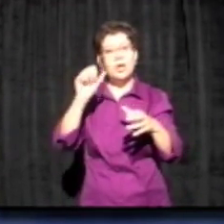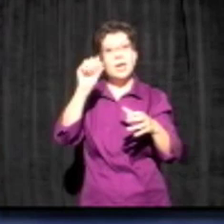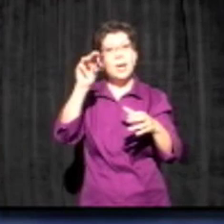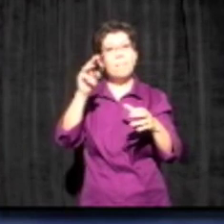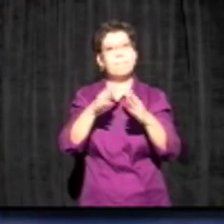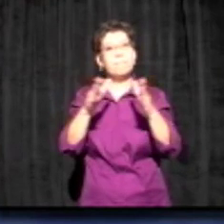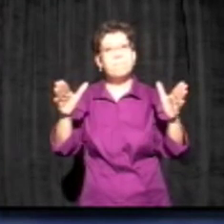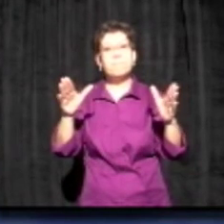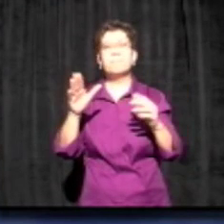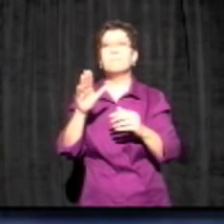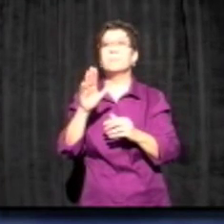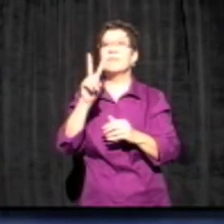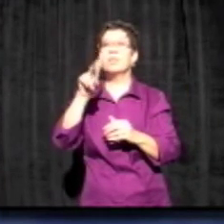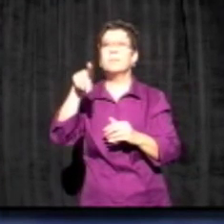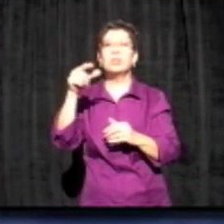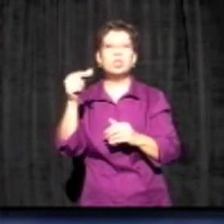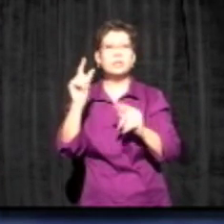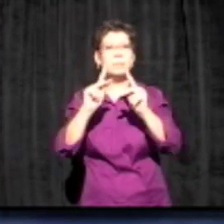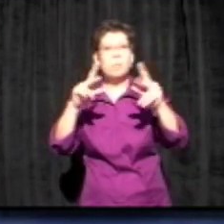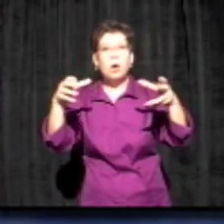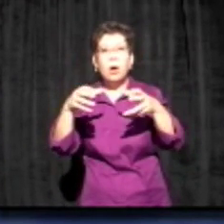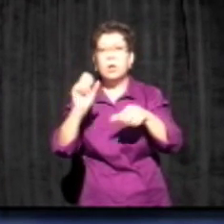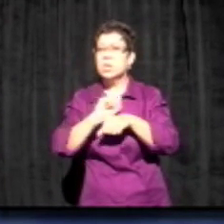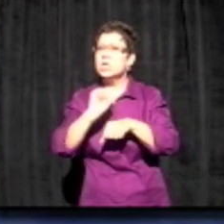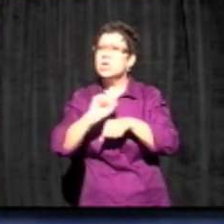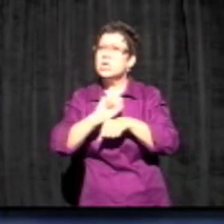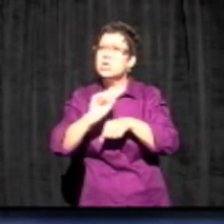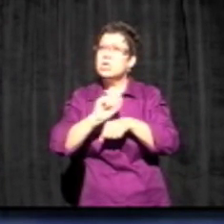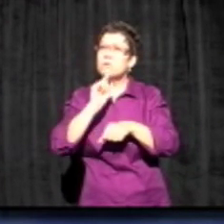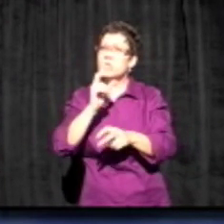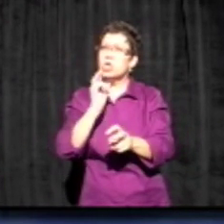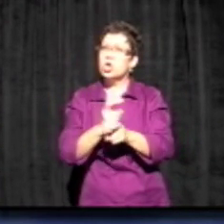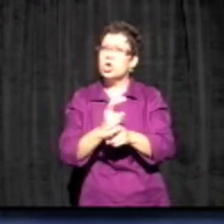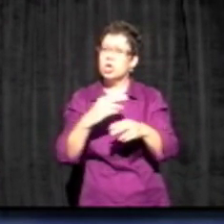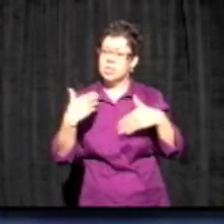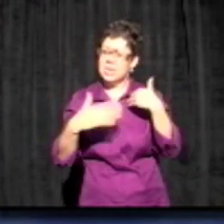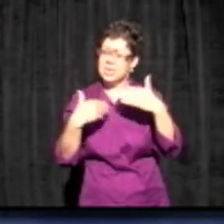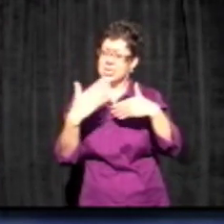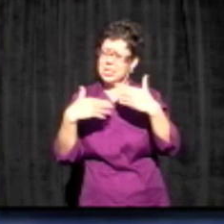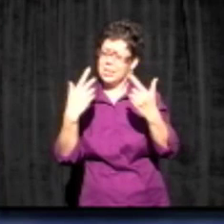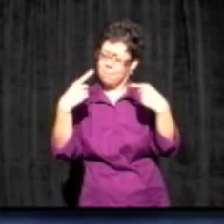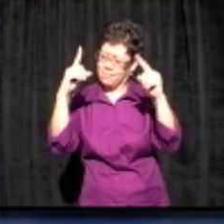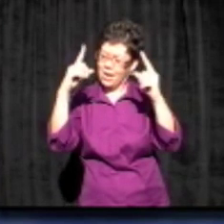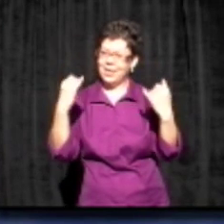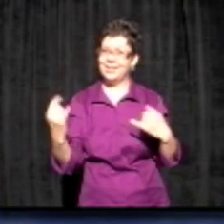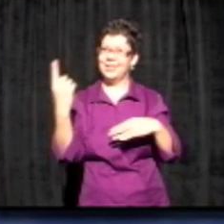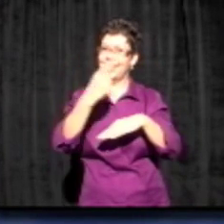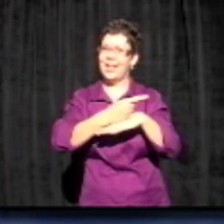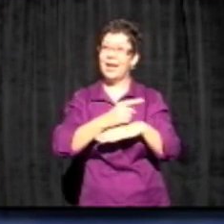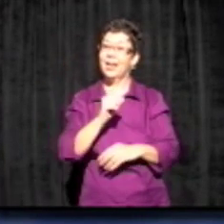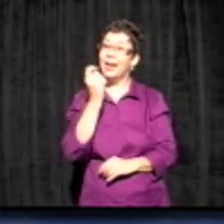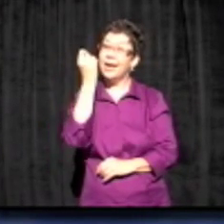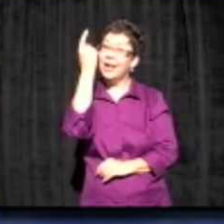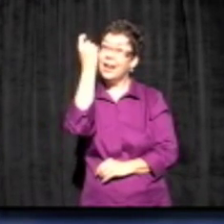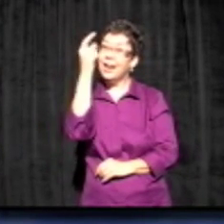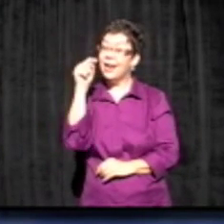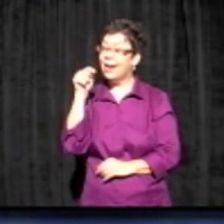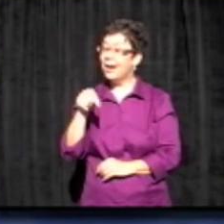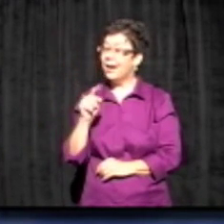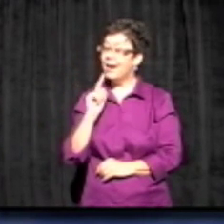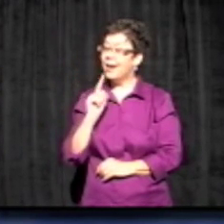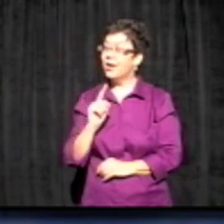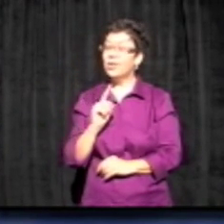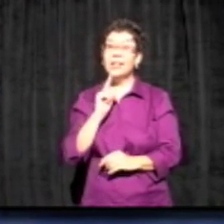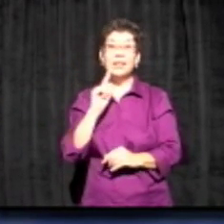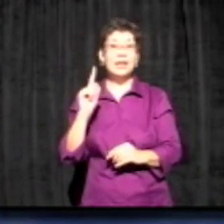General and VPG employees have been working very hard to get us to this day. It's not the most glamorous part of the business, and I would